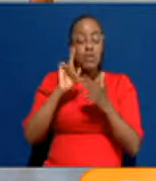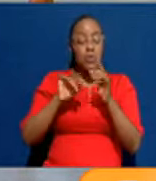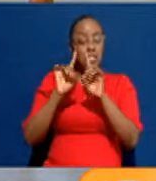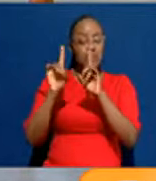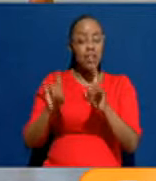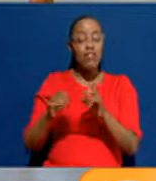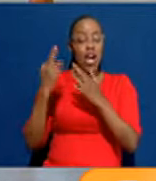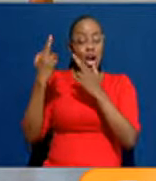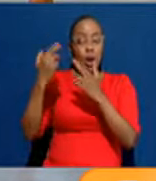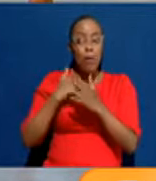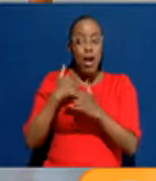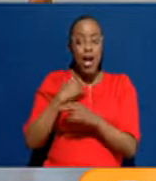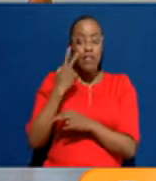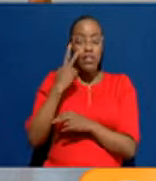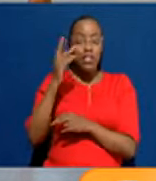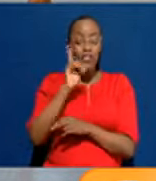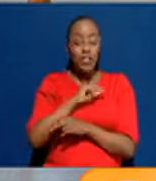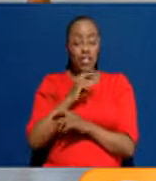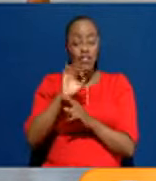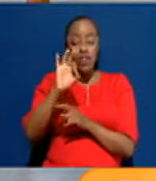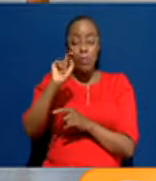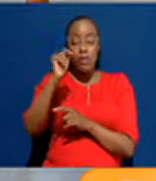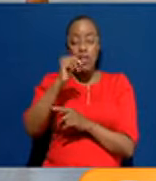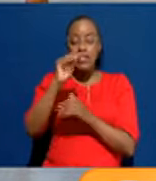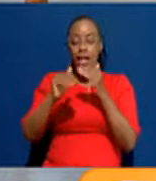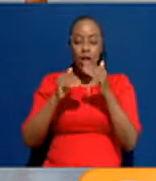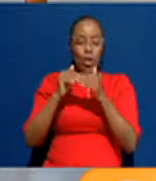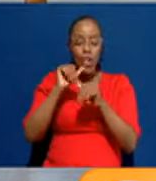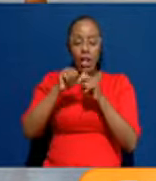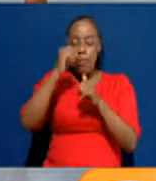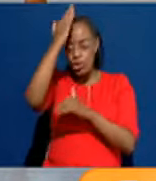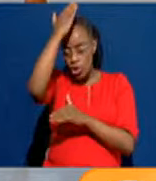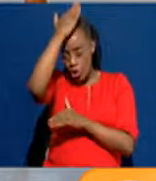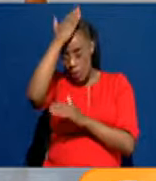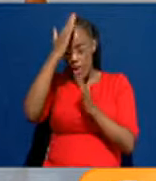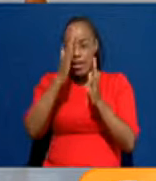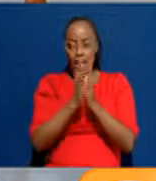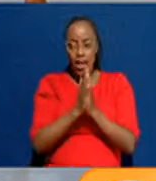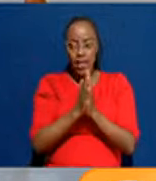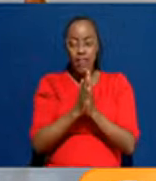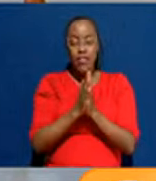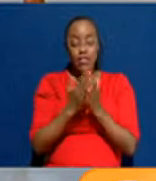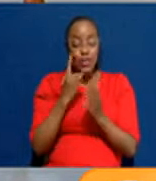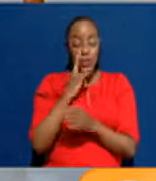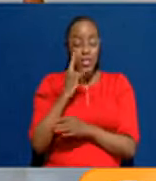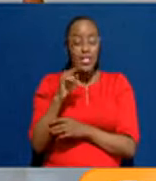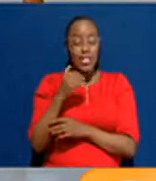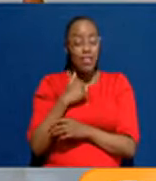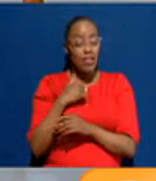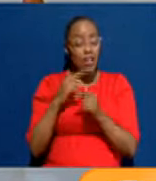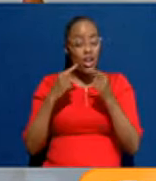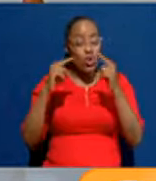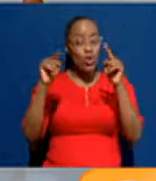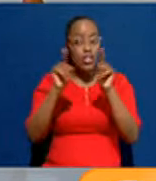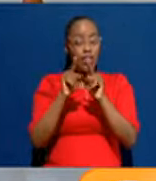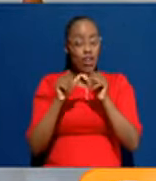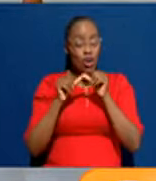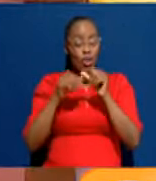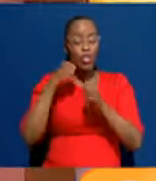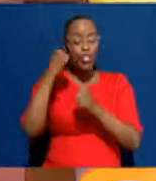I hope you've learned from Faith that it's all about humility at the end of the day. Look at her, she's still going, still